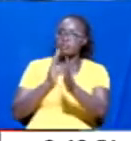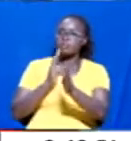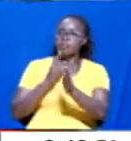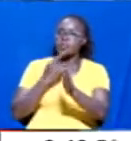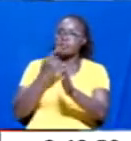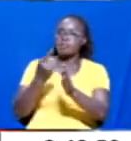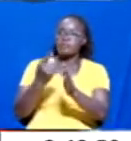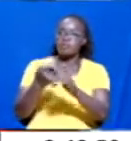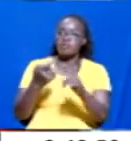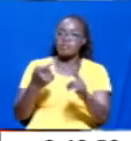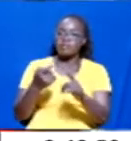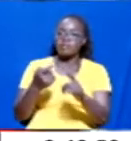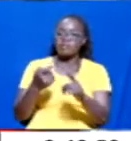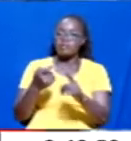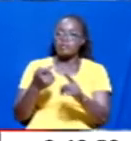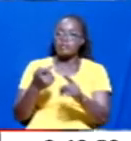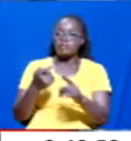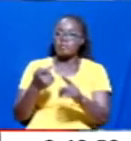from